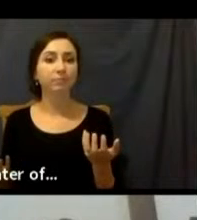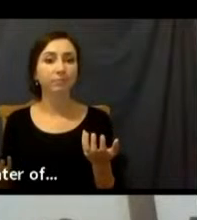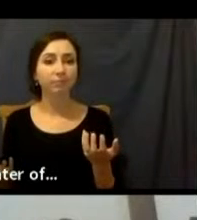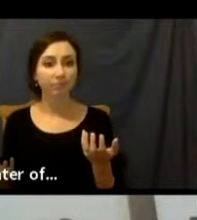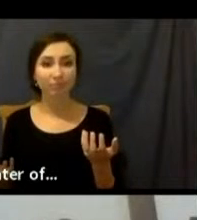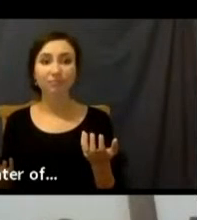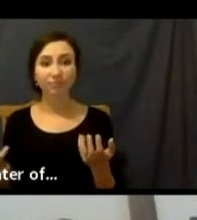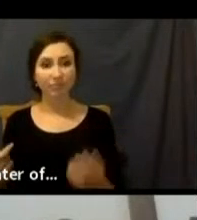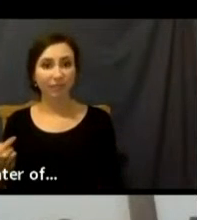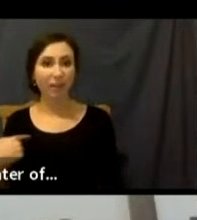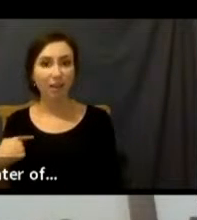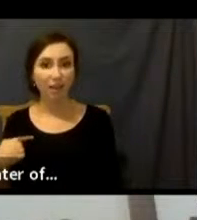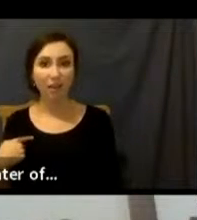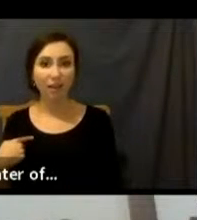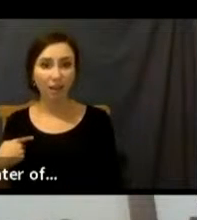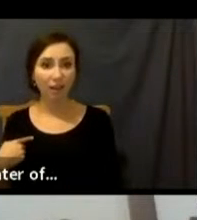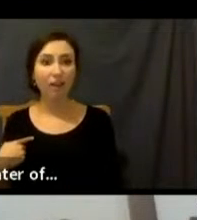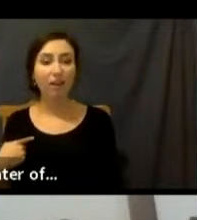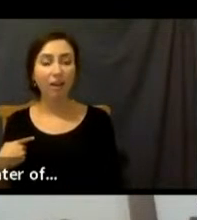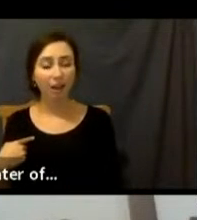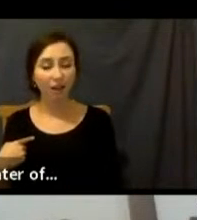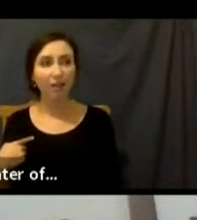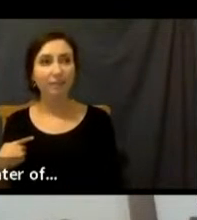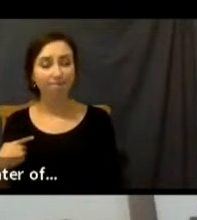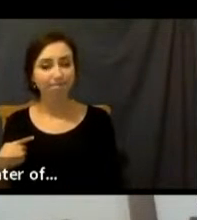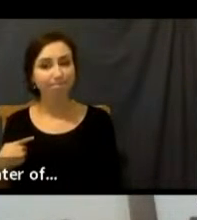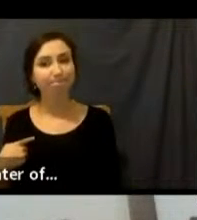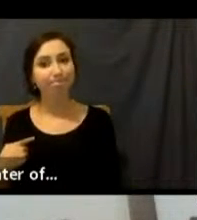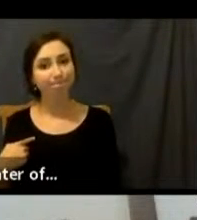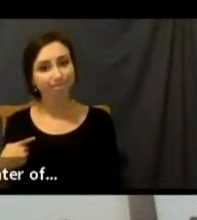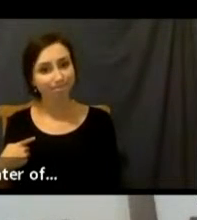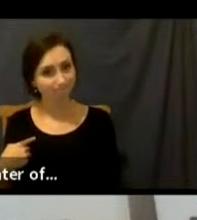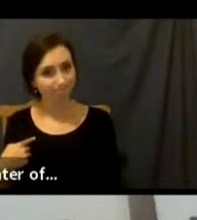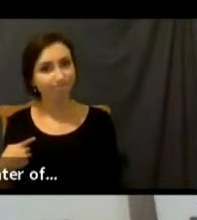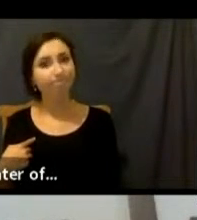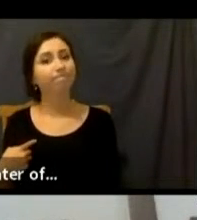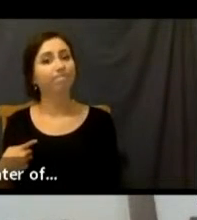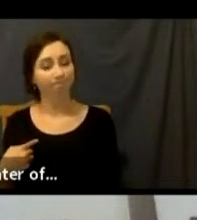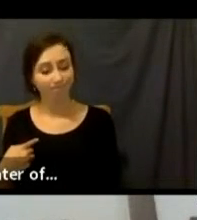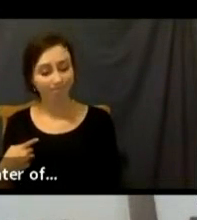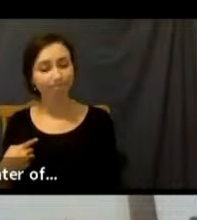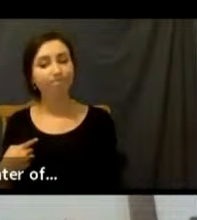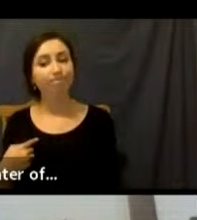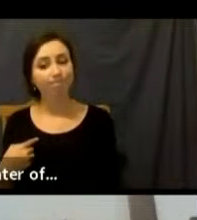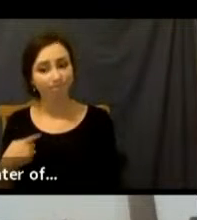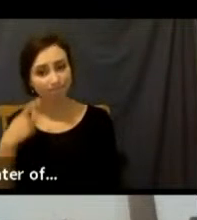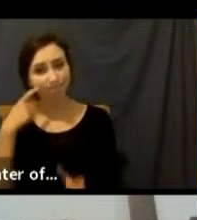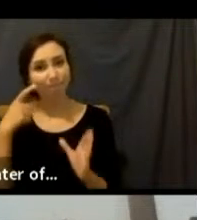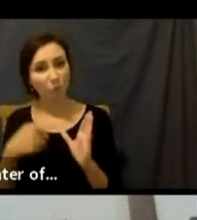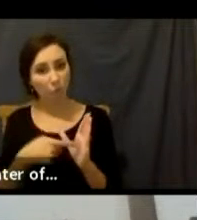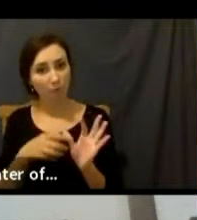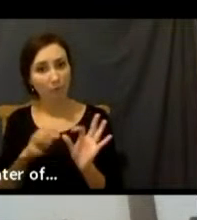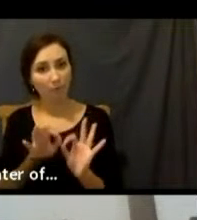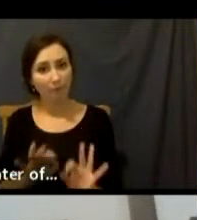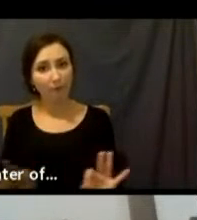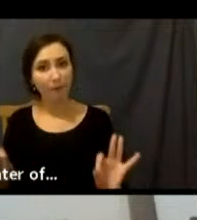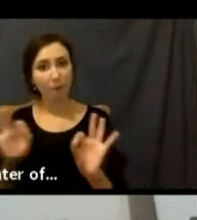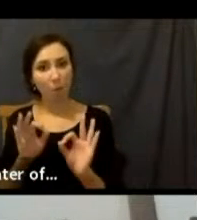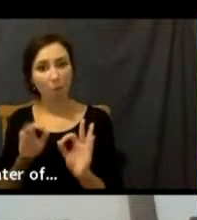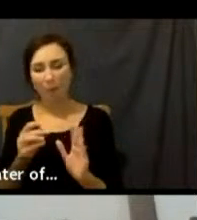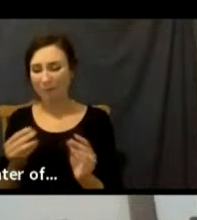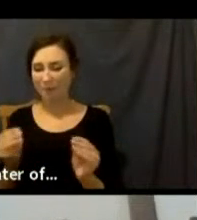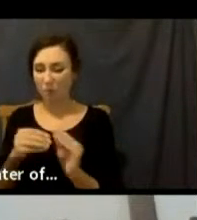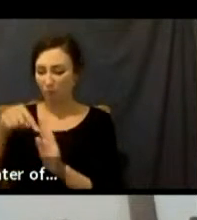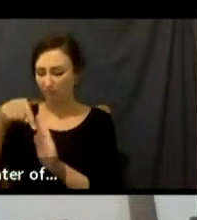And I find that the important thing, the deeper